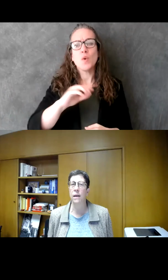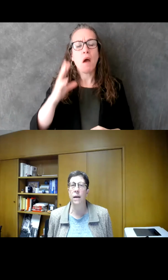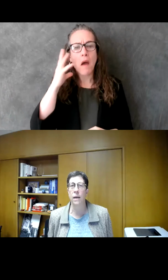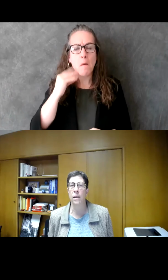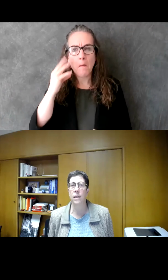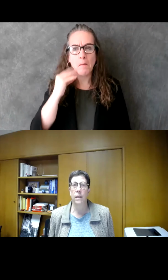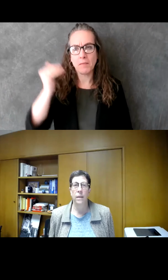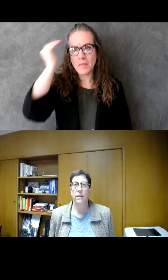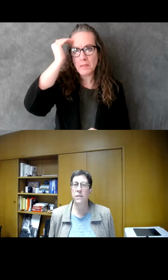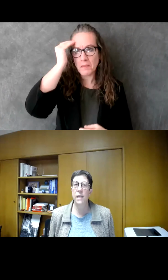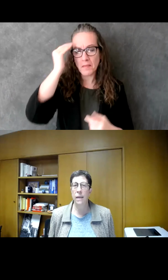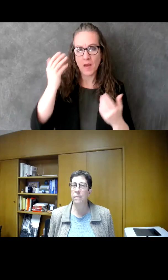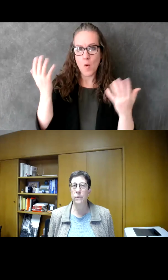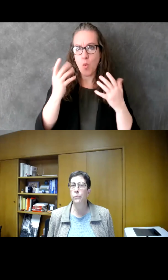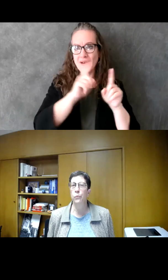not